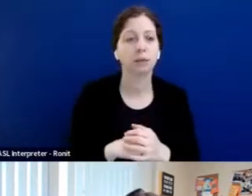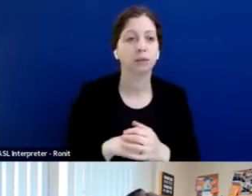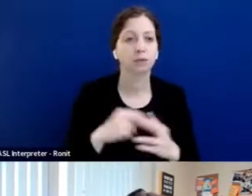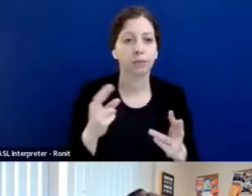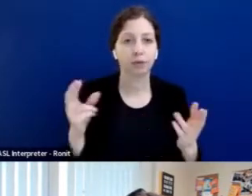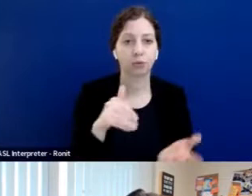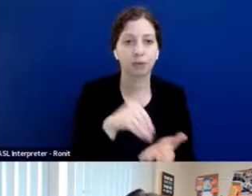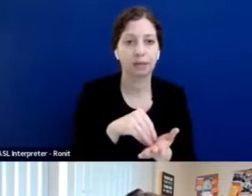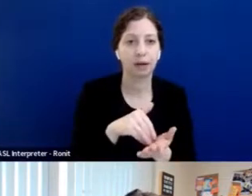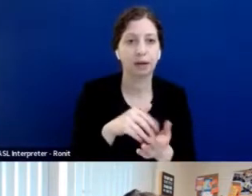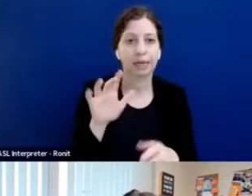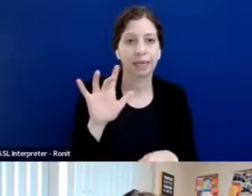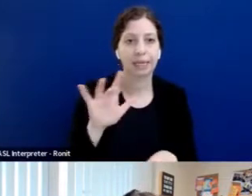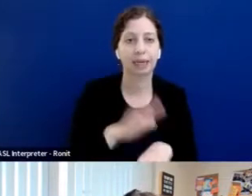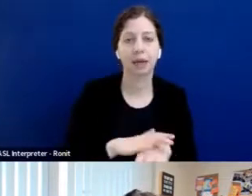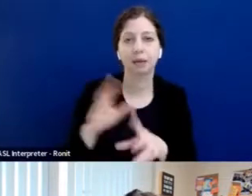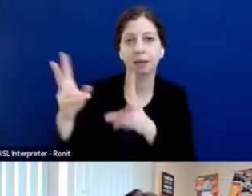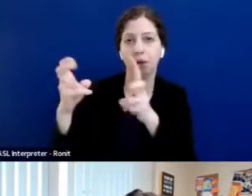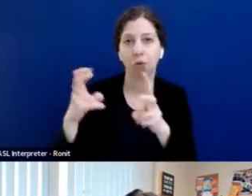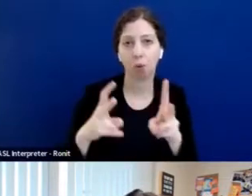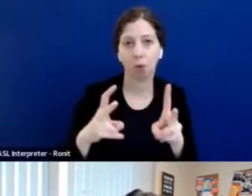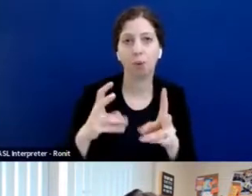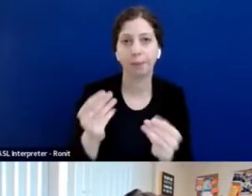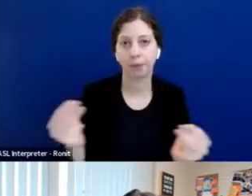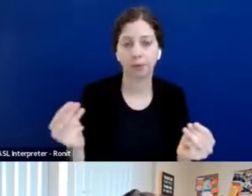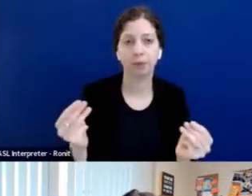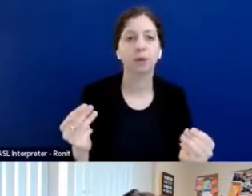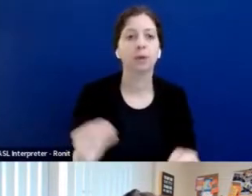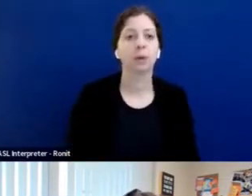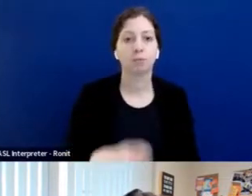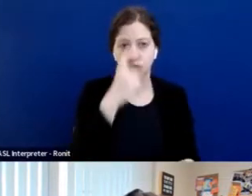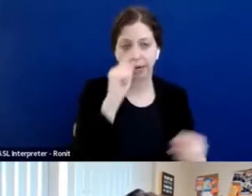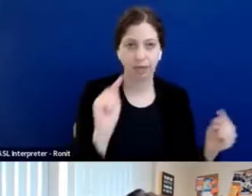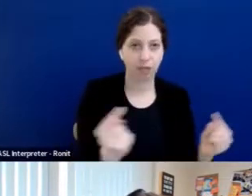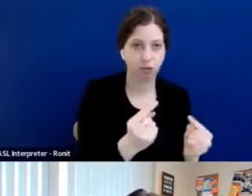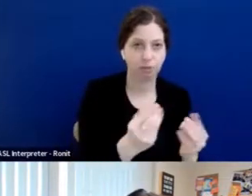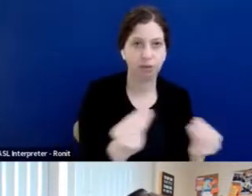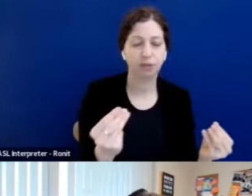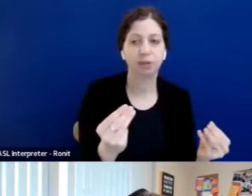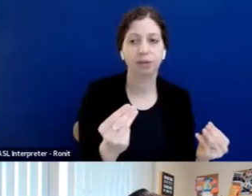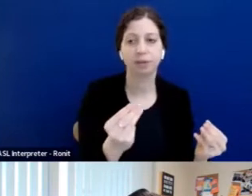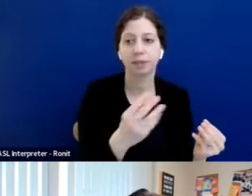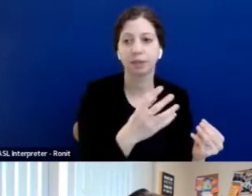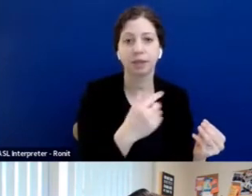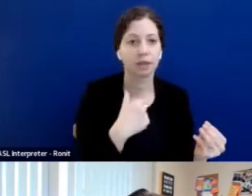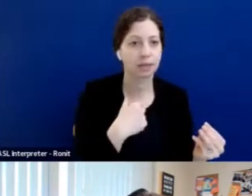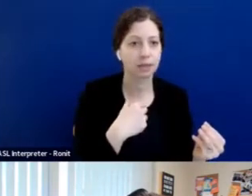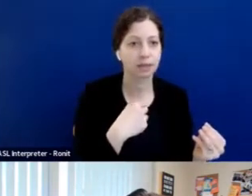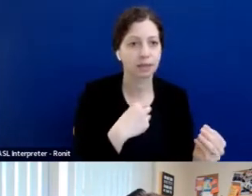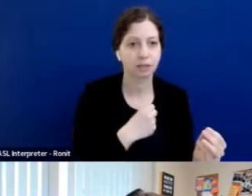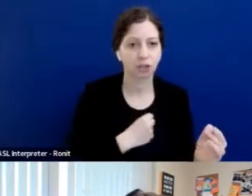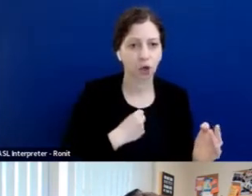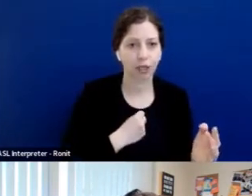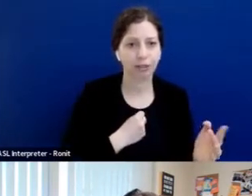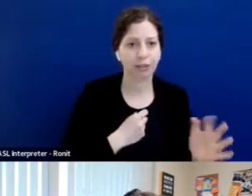and click on downloadable materials, you actually will get the brain injury materials right next to and I'm sorry that you got to